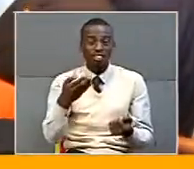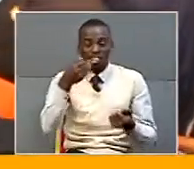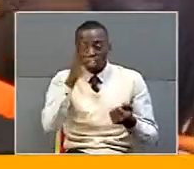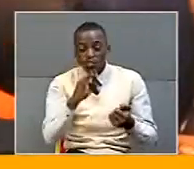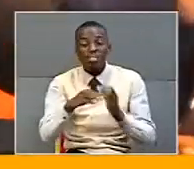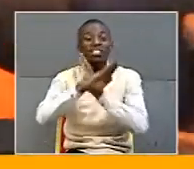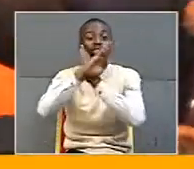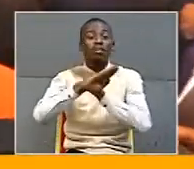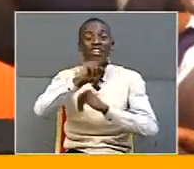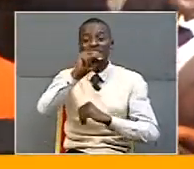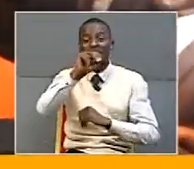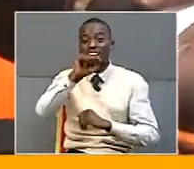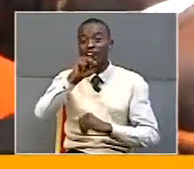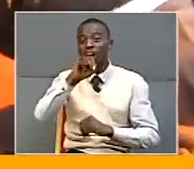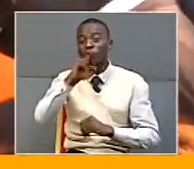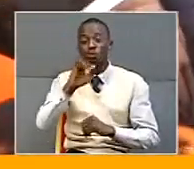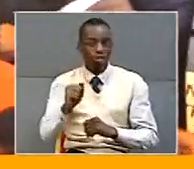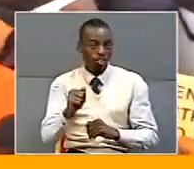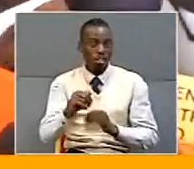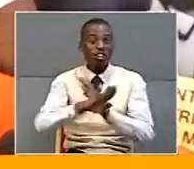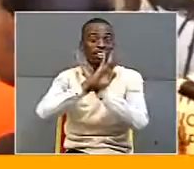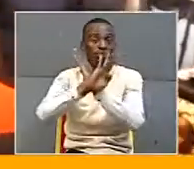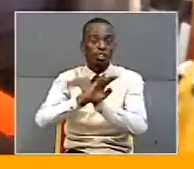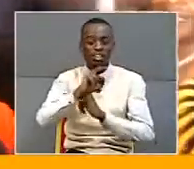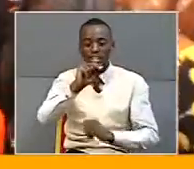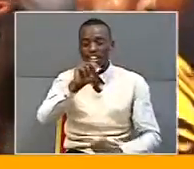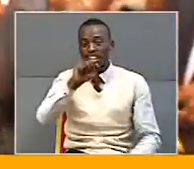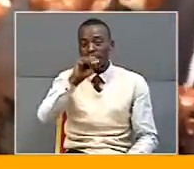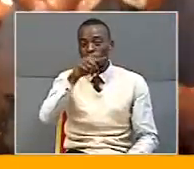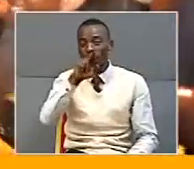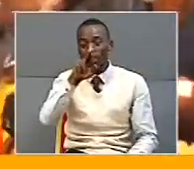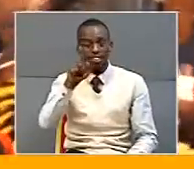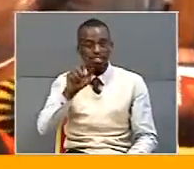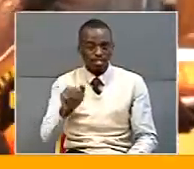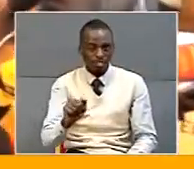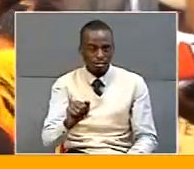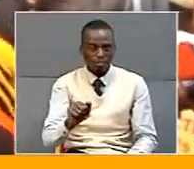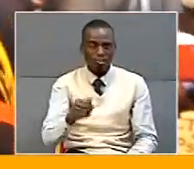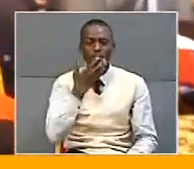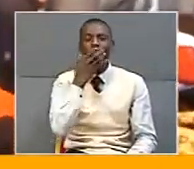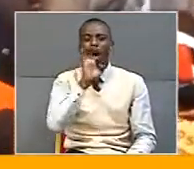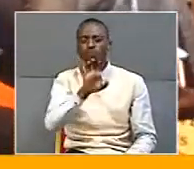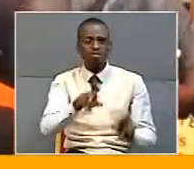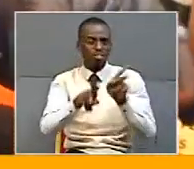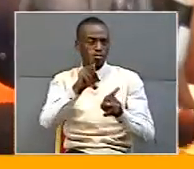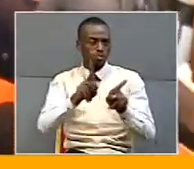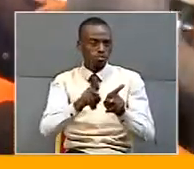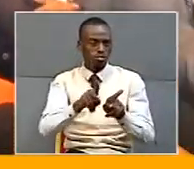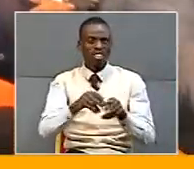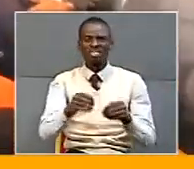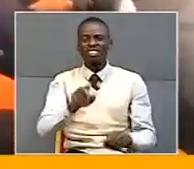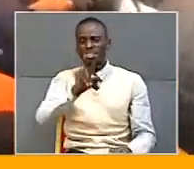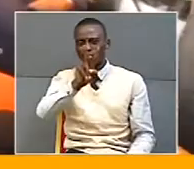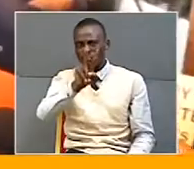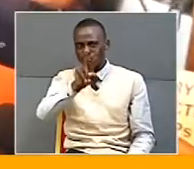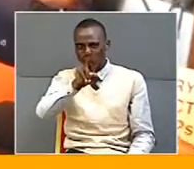have suspended Nankabirwa. She would have suspended Namuganza. Namuganza abused the people. She's vulgar. I didn't know